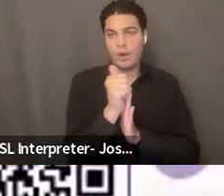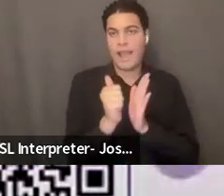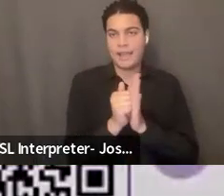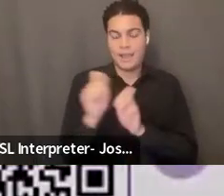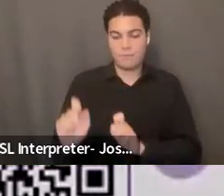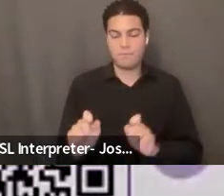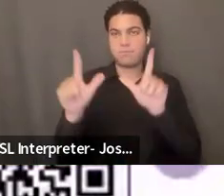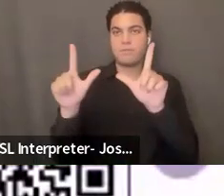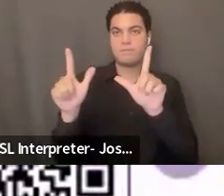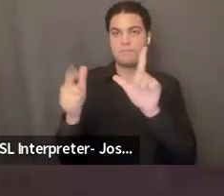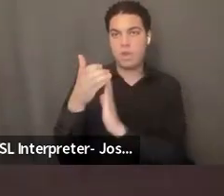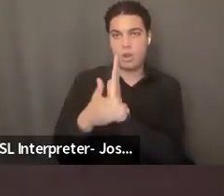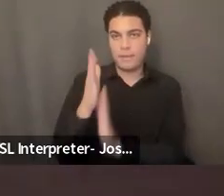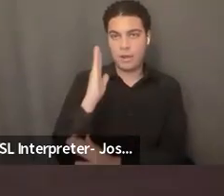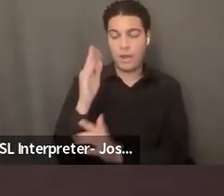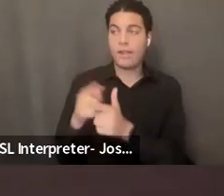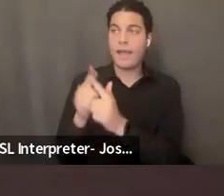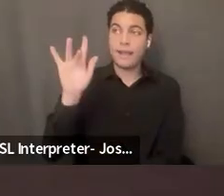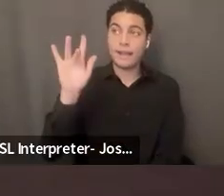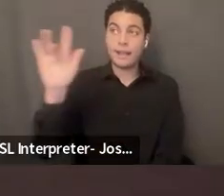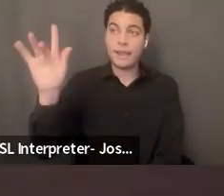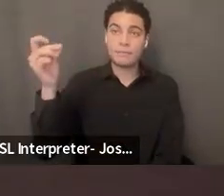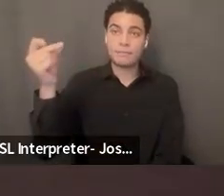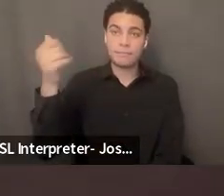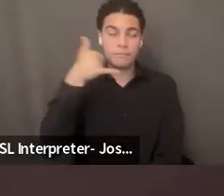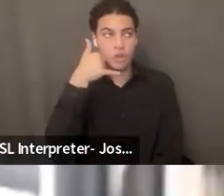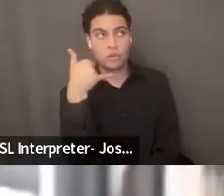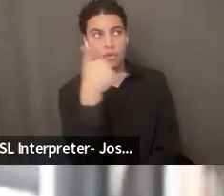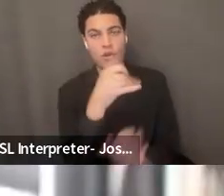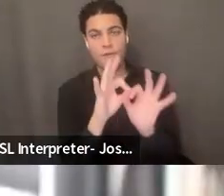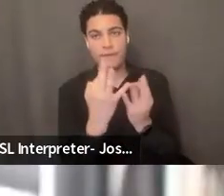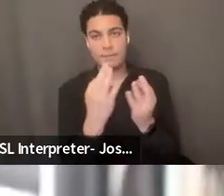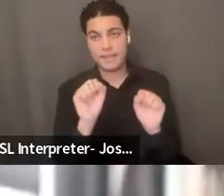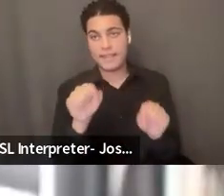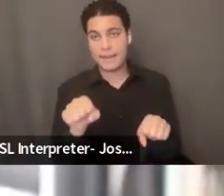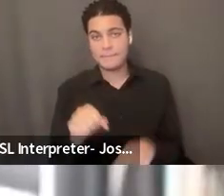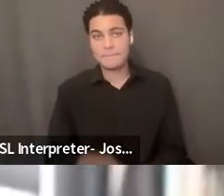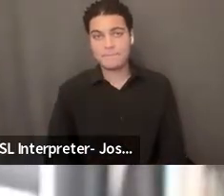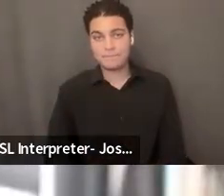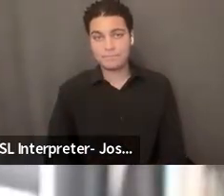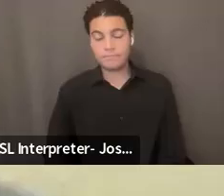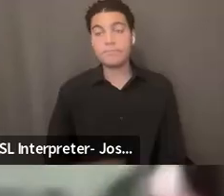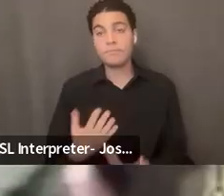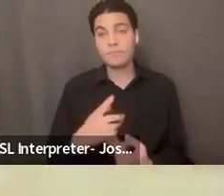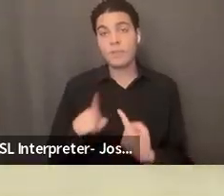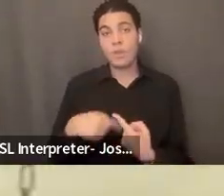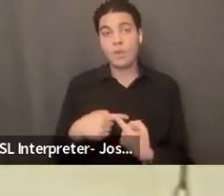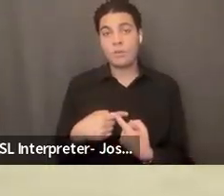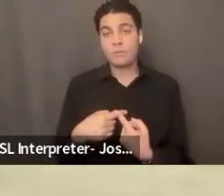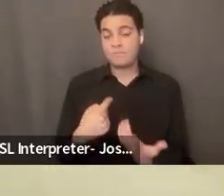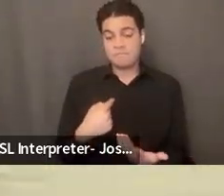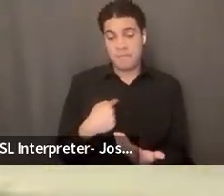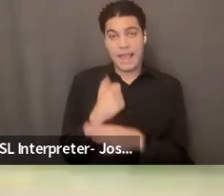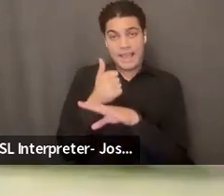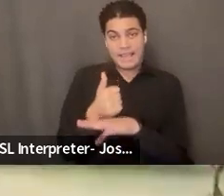to call you in the event somebody does find your family member. What inspired me to create ScanMeHome is my son Jackson.